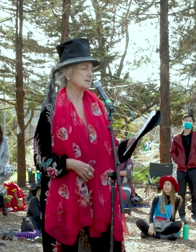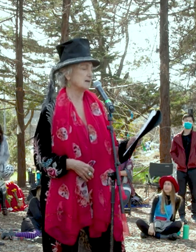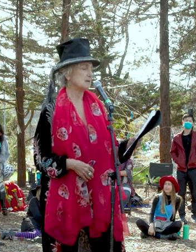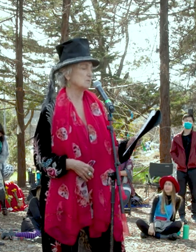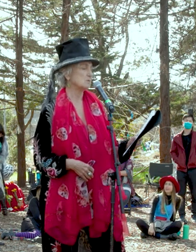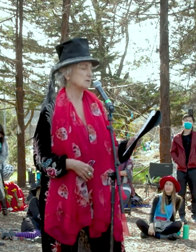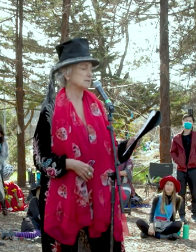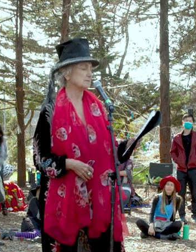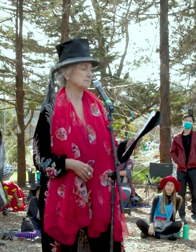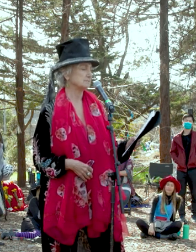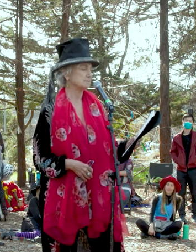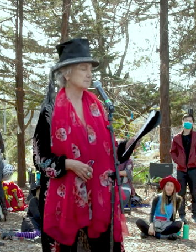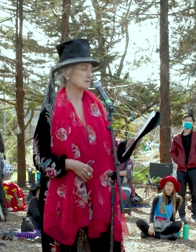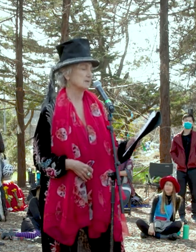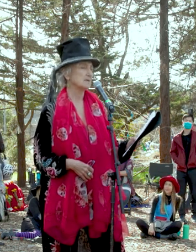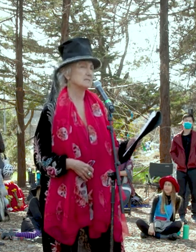Diana Amour,